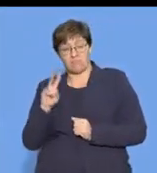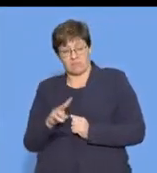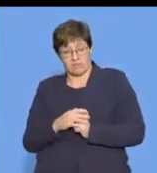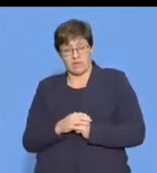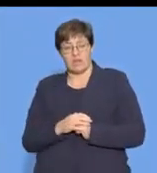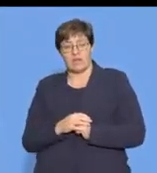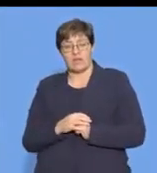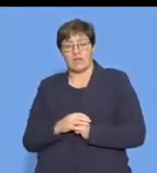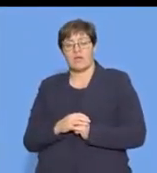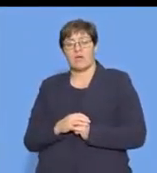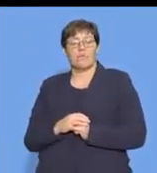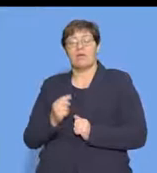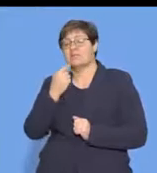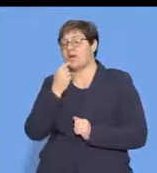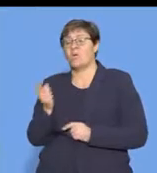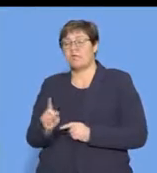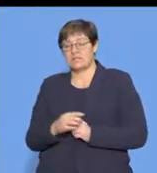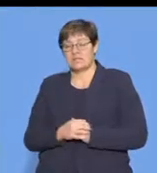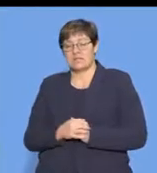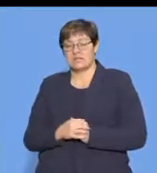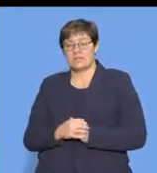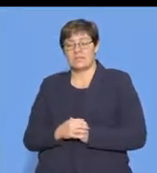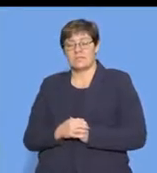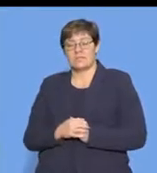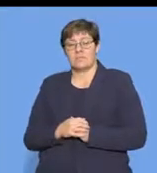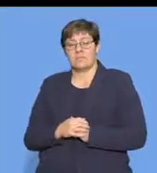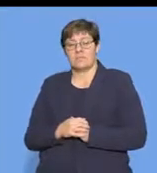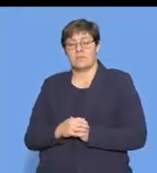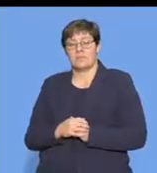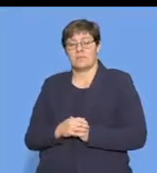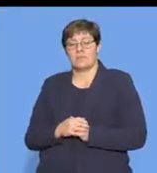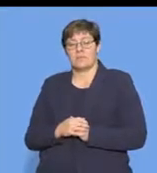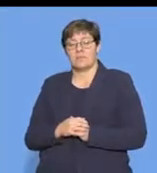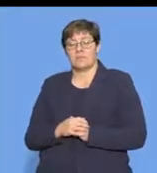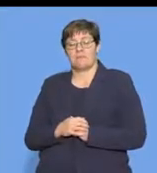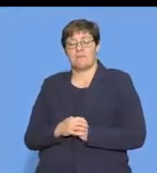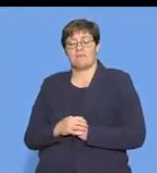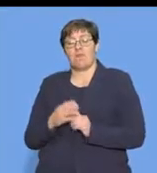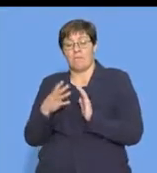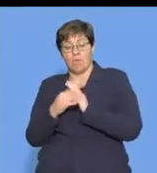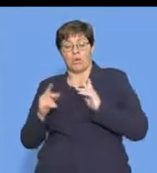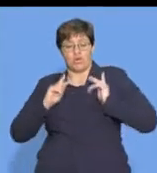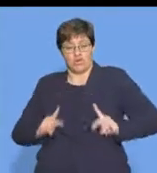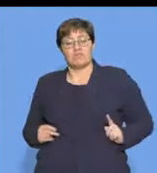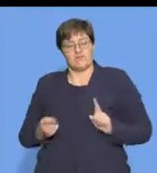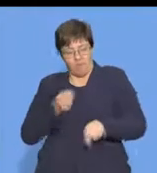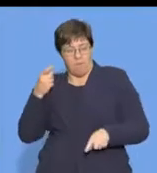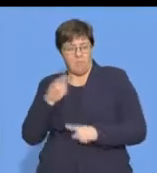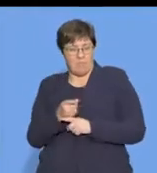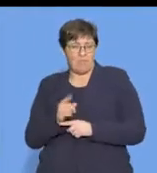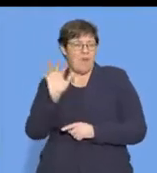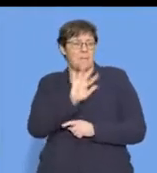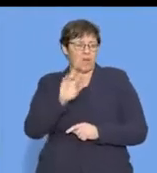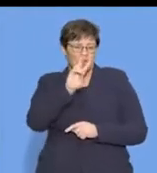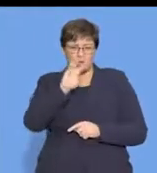is where we've said, where we believe that humans, modern humans originated about